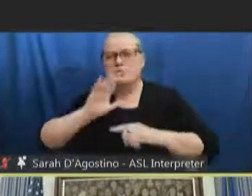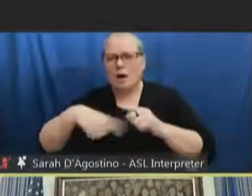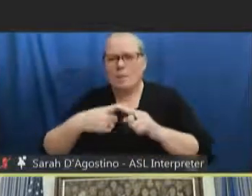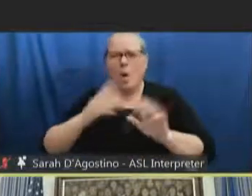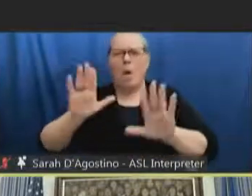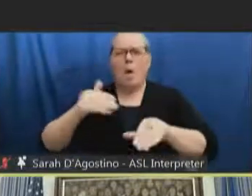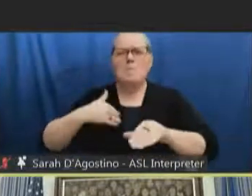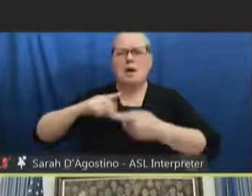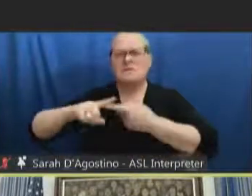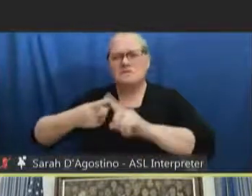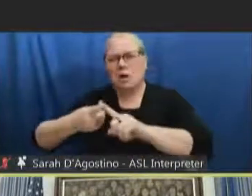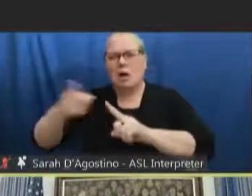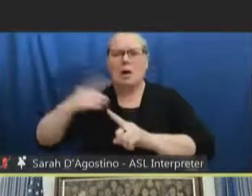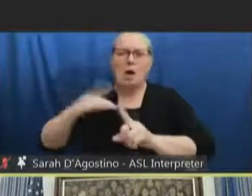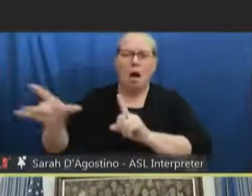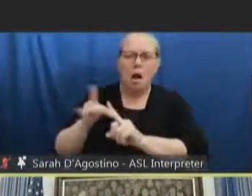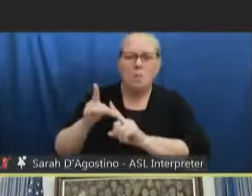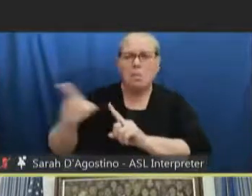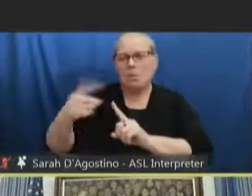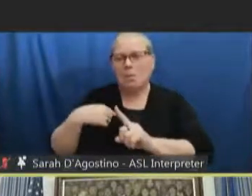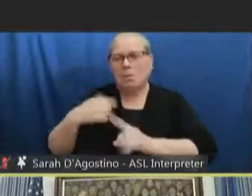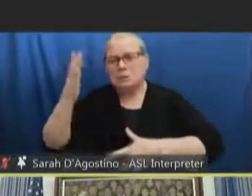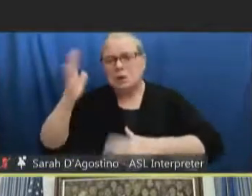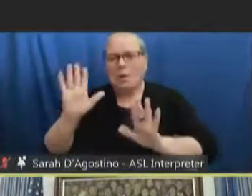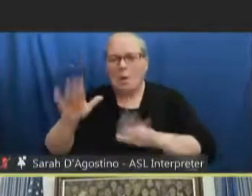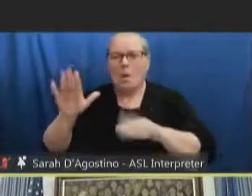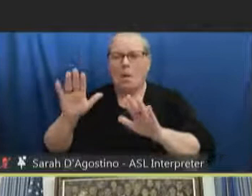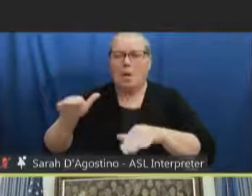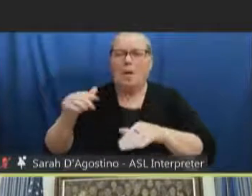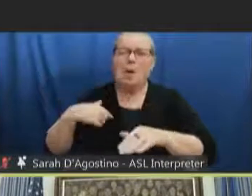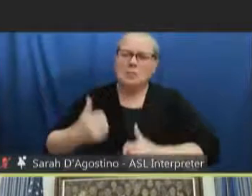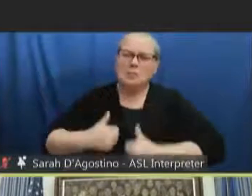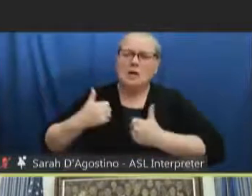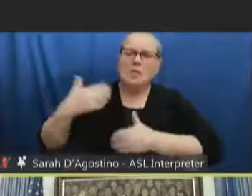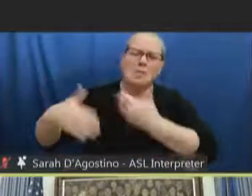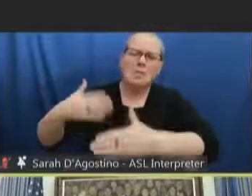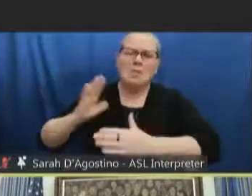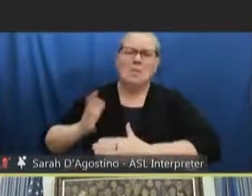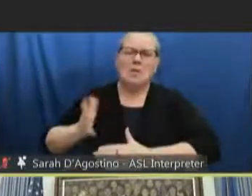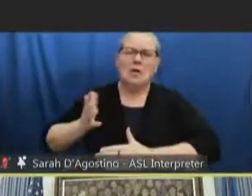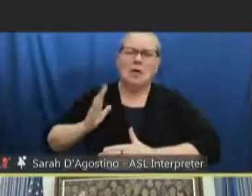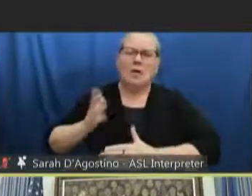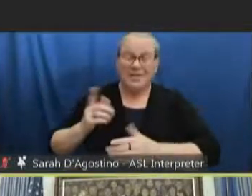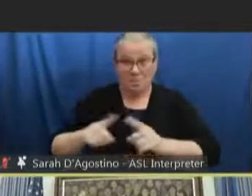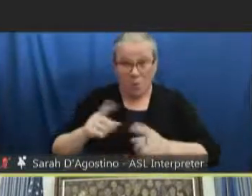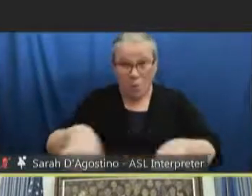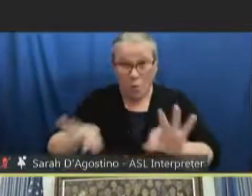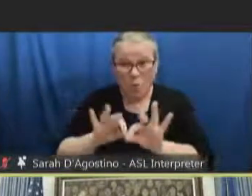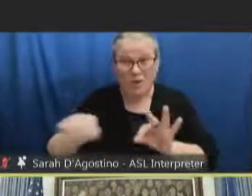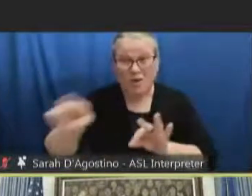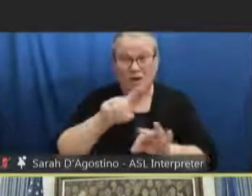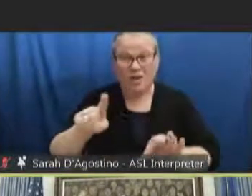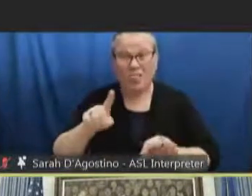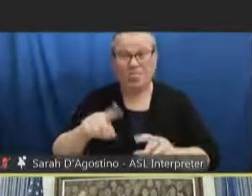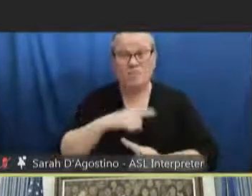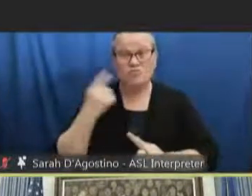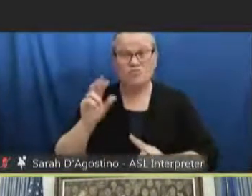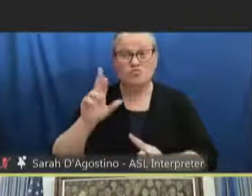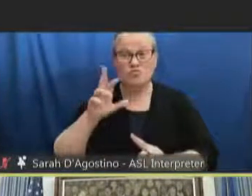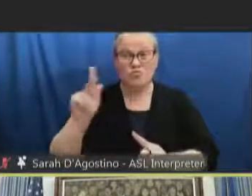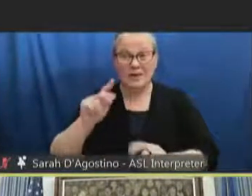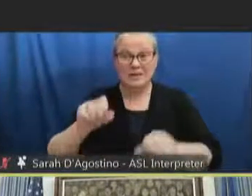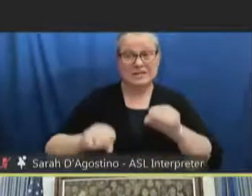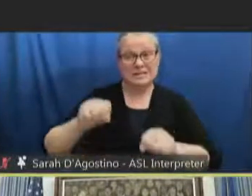you're seeing right now, it is worth it. Keeps you out of the ICU and keeps you alive. The